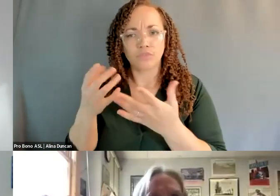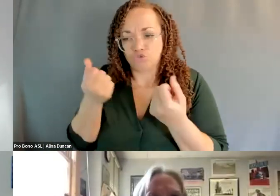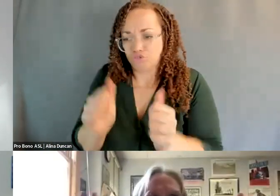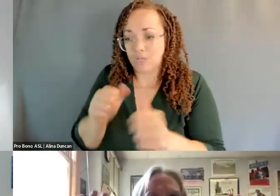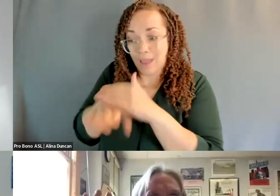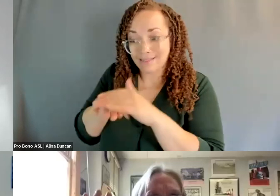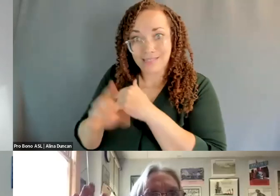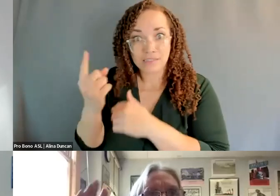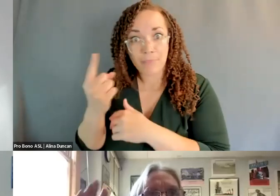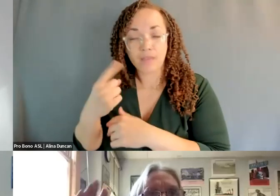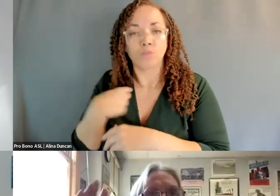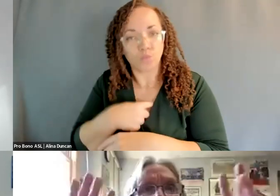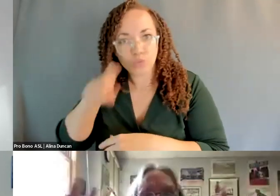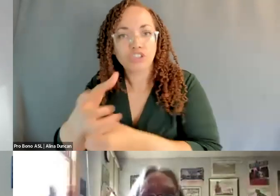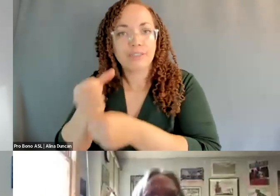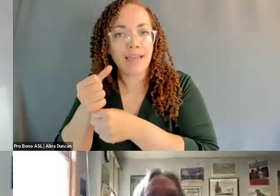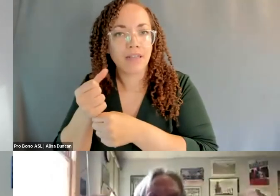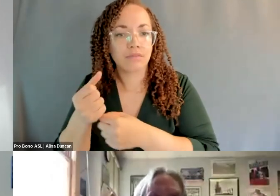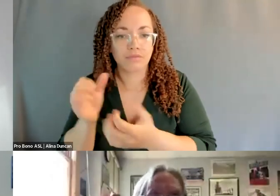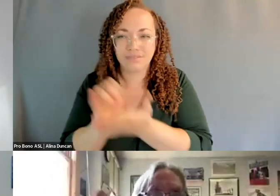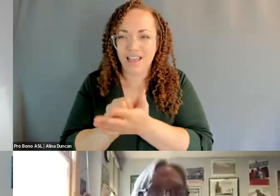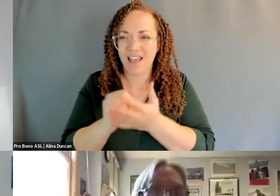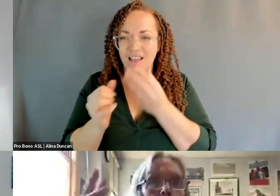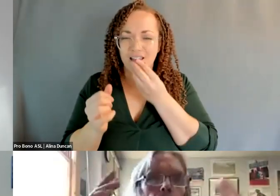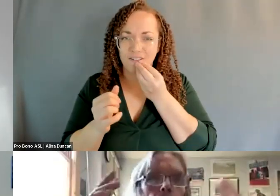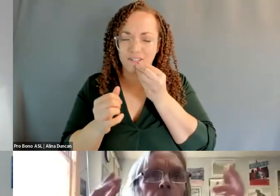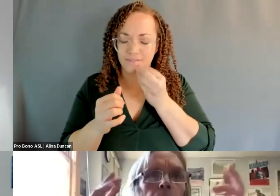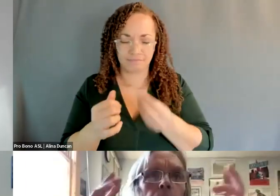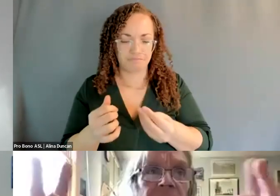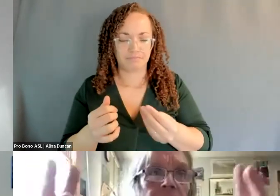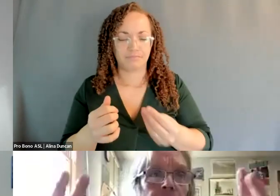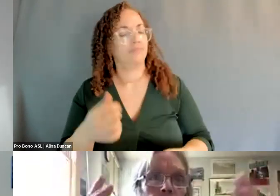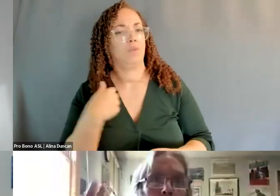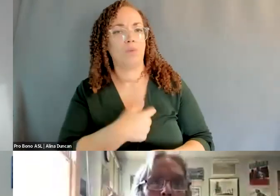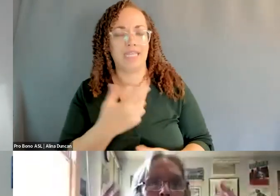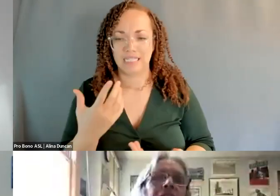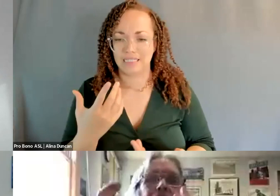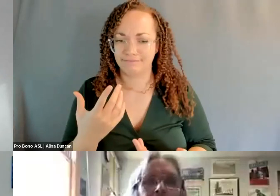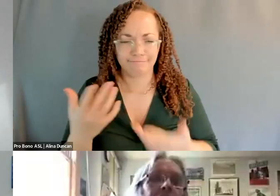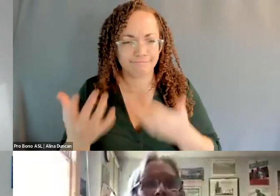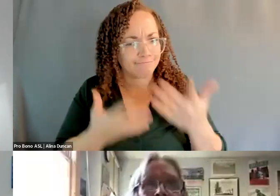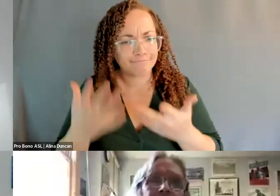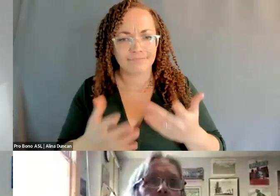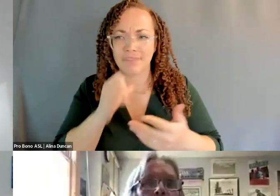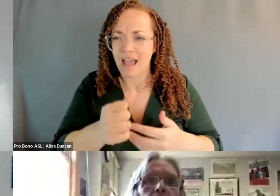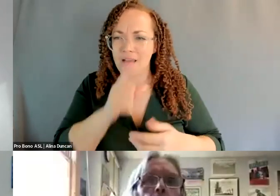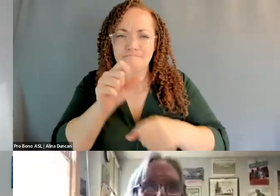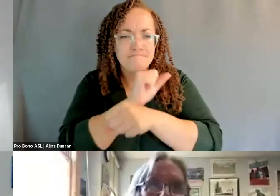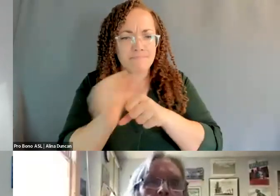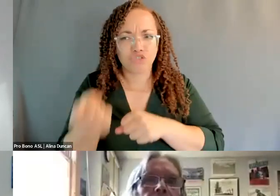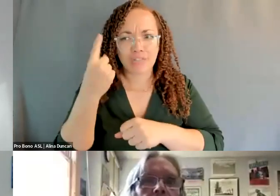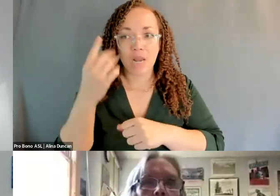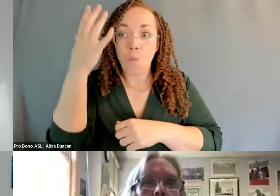And that's where I think we've really missed the boat and missed the neoliberal context of why racism and classism is